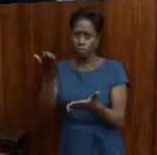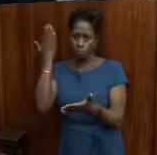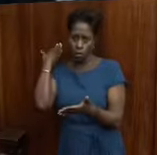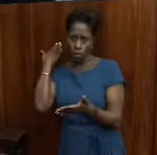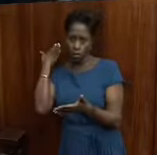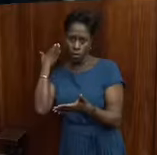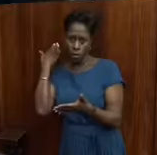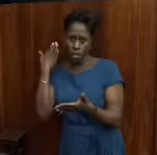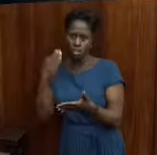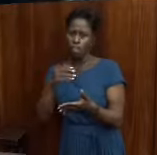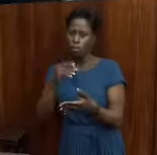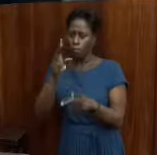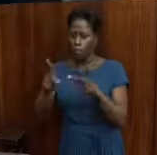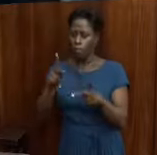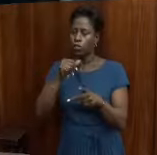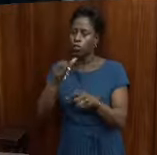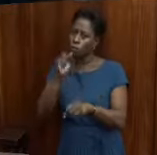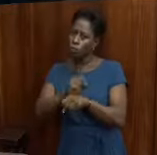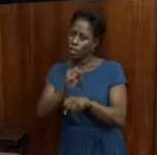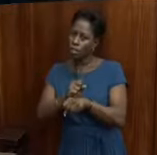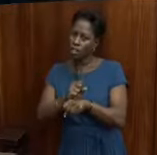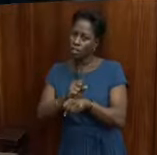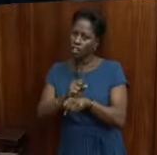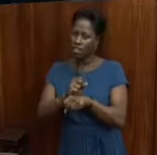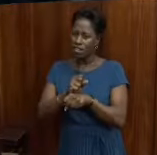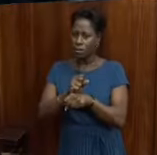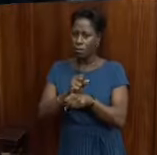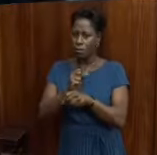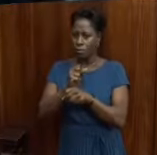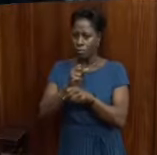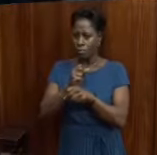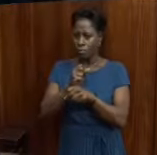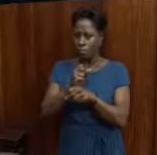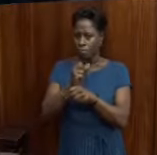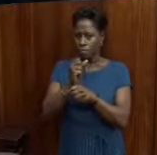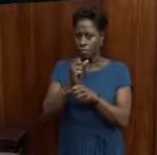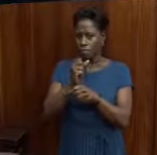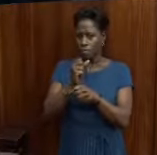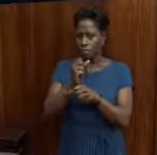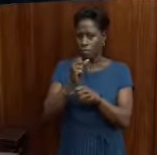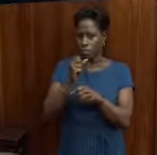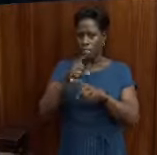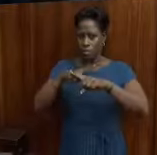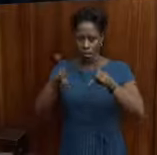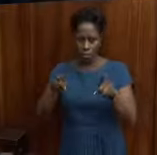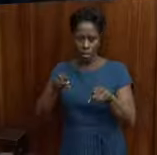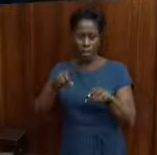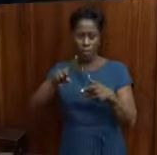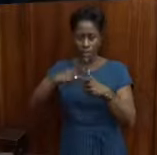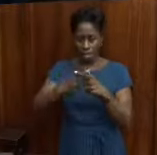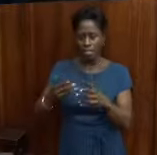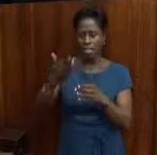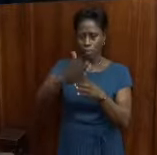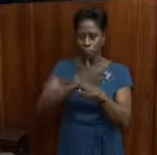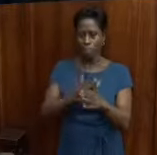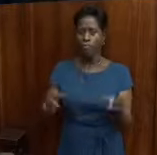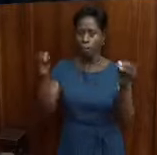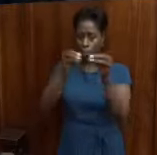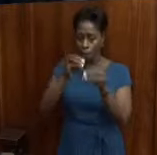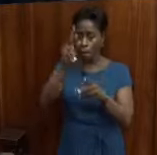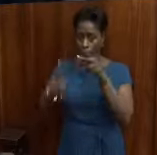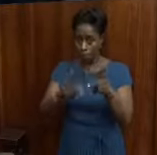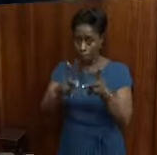was 21.9% in 2021, while the youth unemployment rate stood at 37%. As a